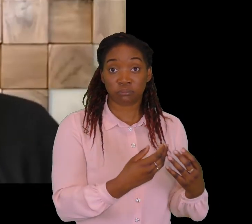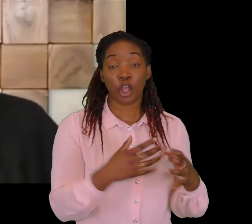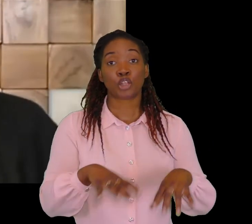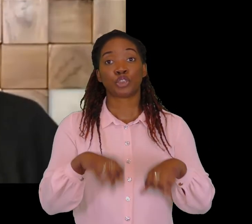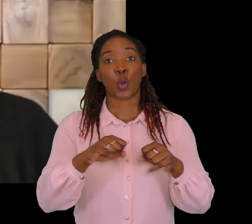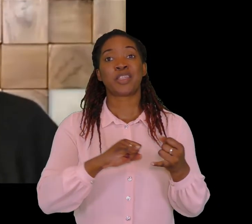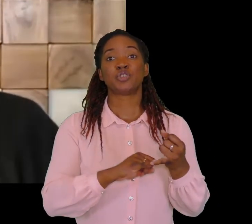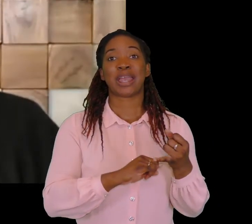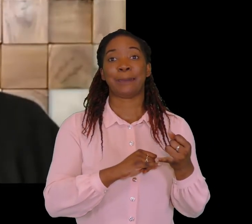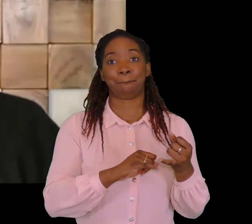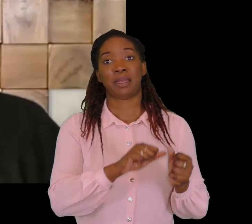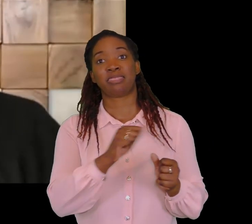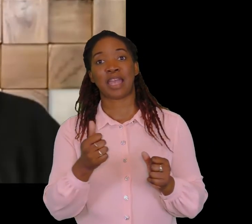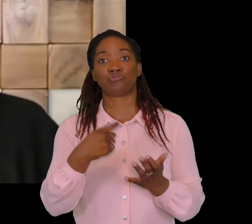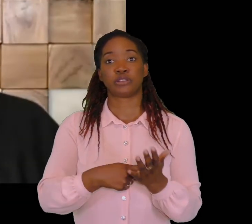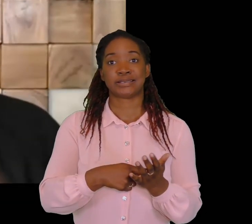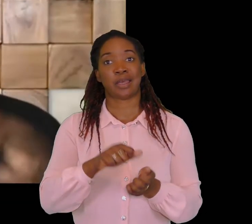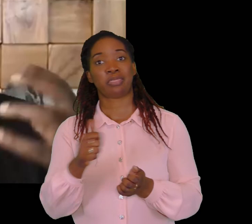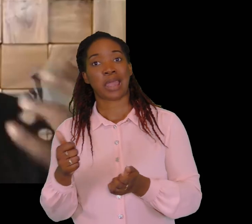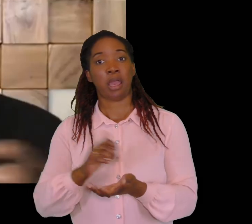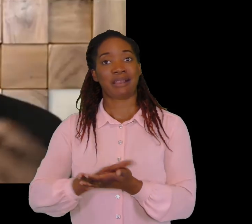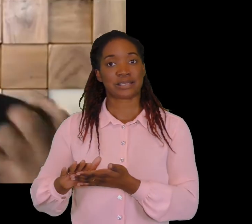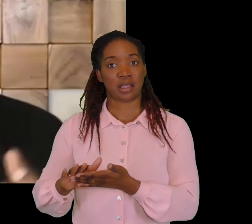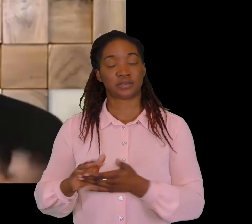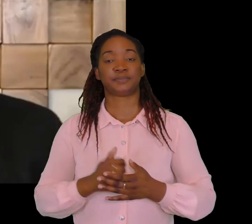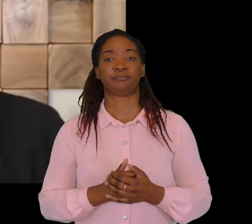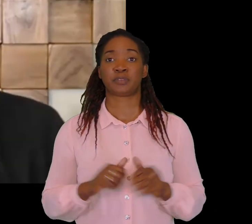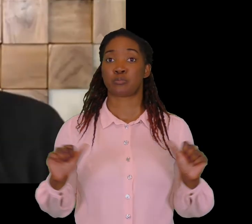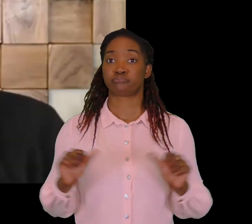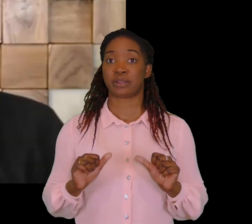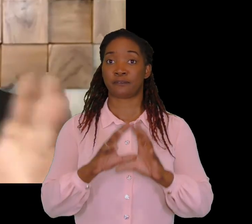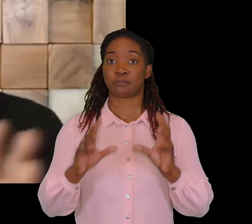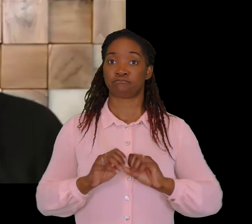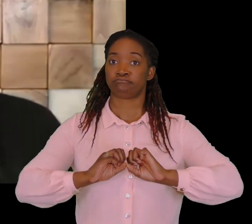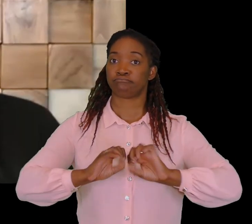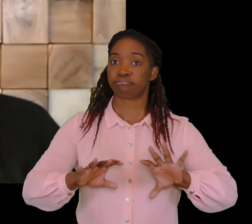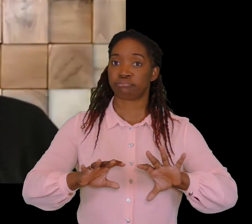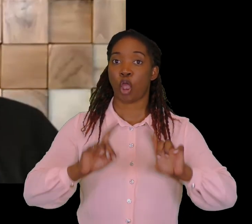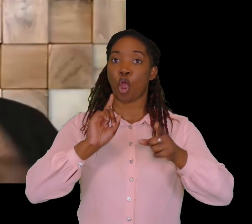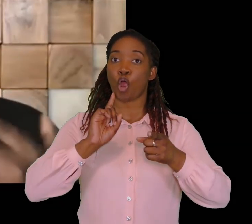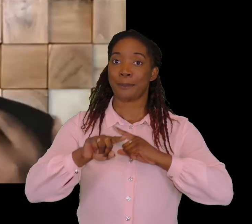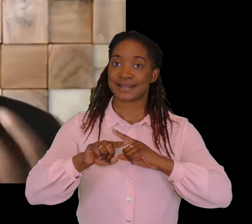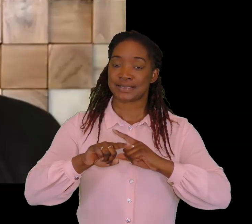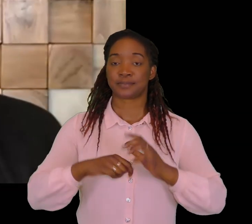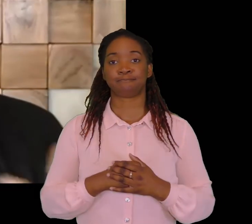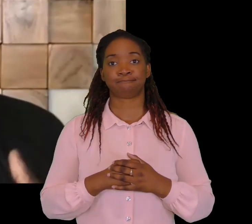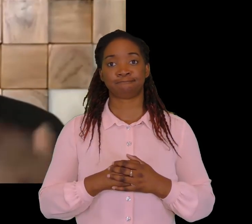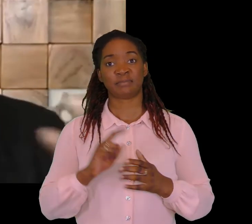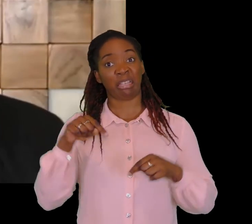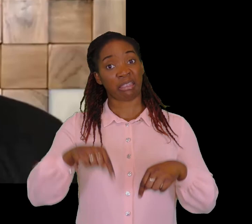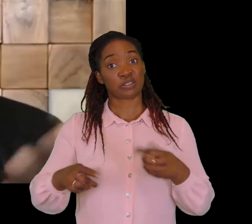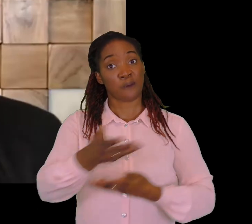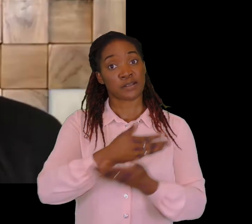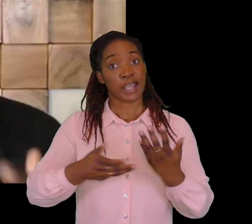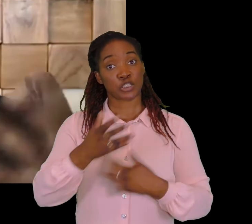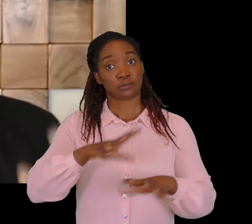with Shaheen, and then Rita, and then Hassan. Just a brief 50-second comment on what you take out of